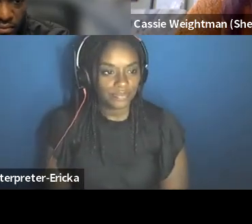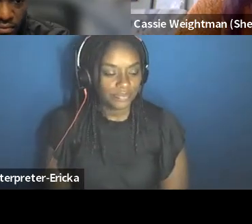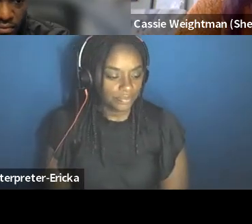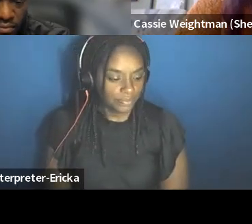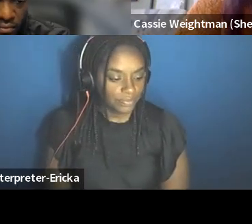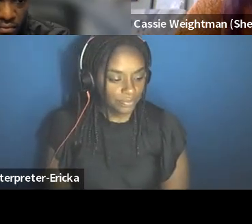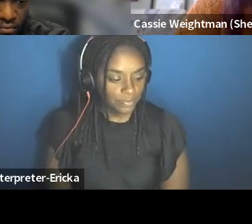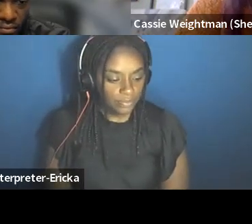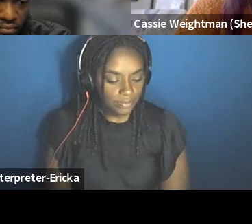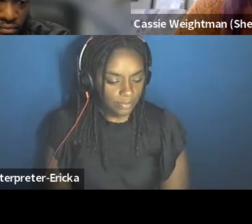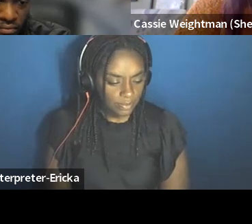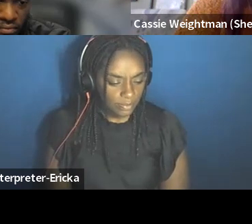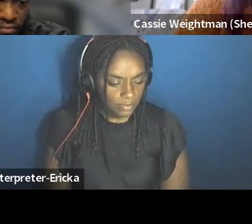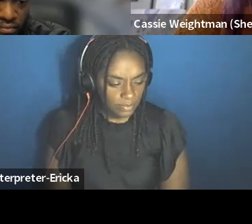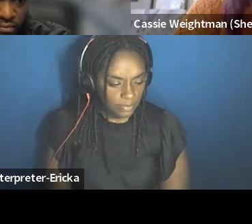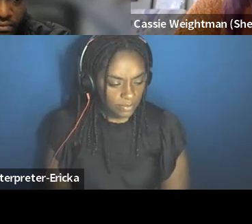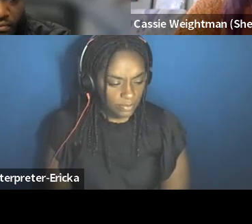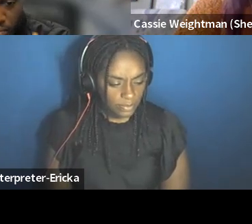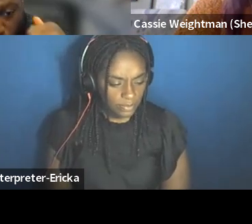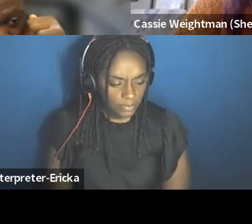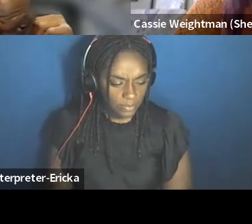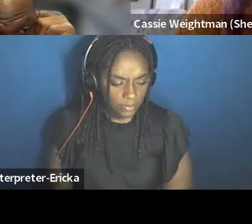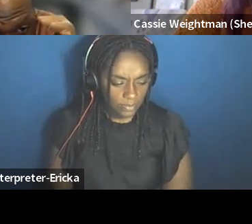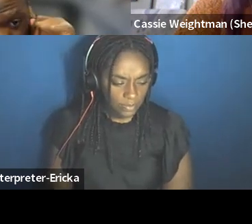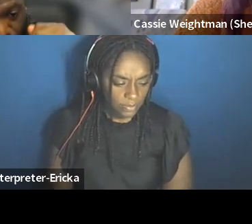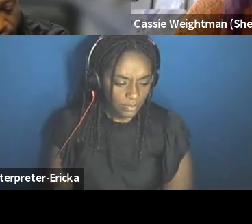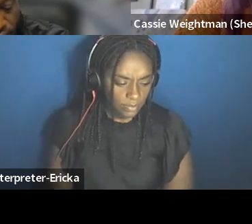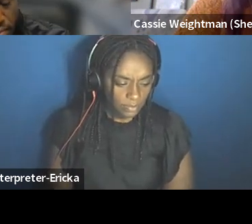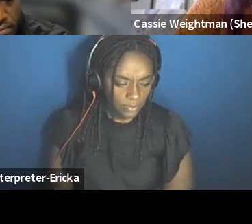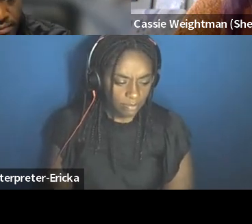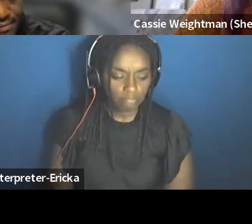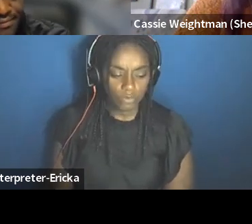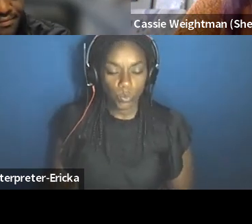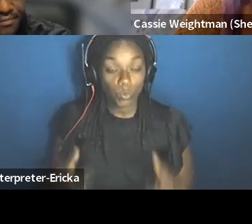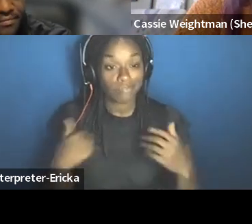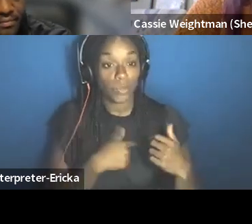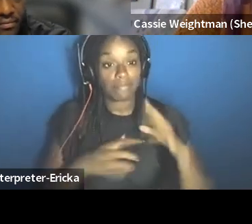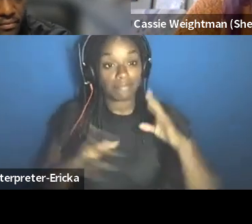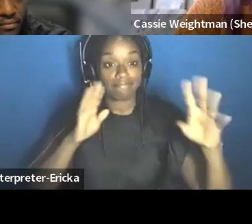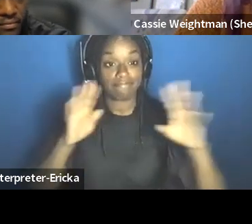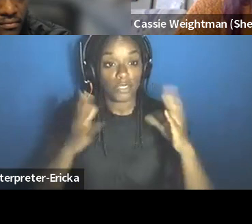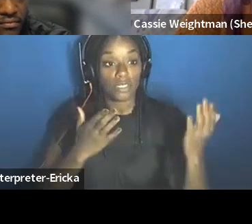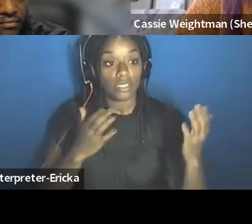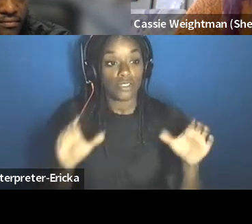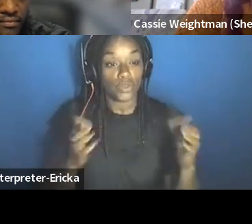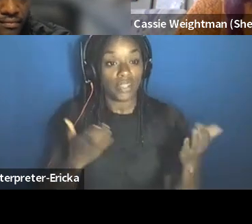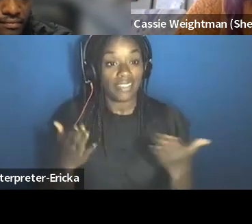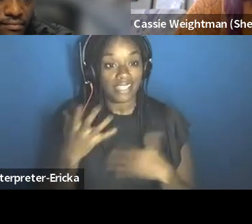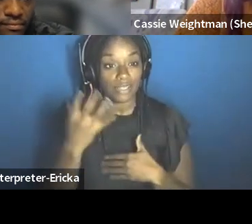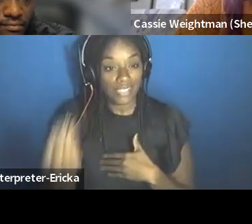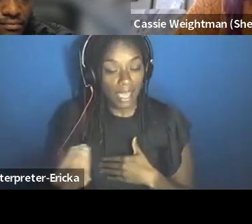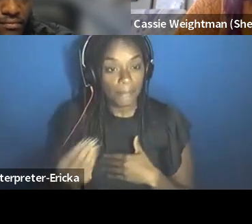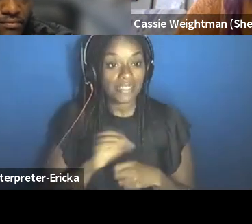Sure, yeah, so we've been pretty creative with doing things outside because our COVID numbers are getting pretty